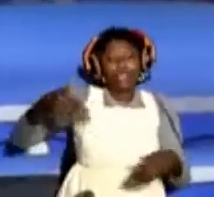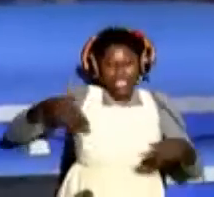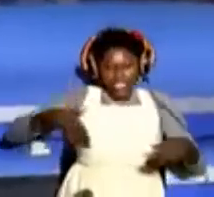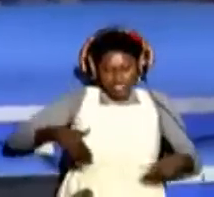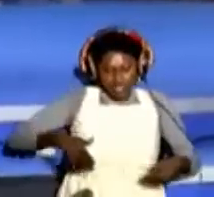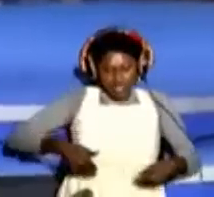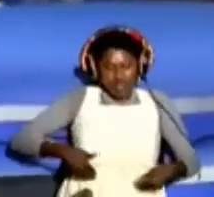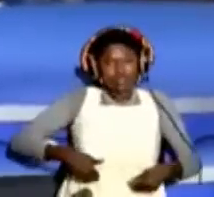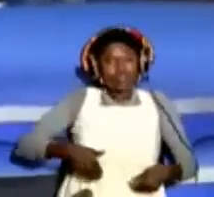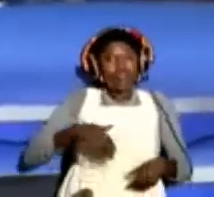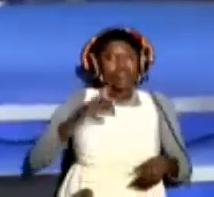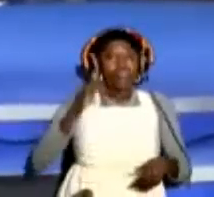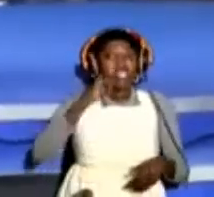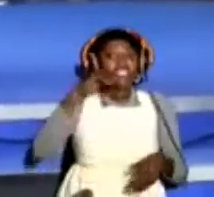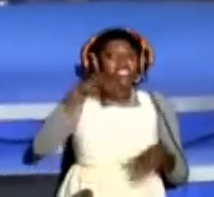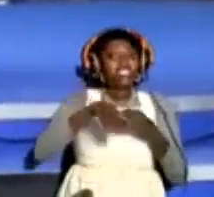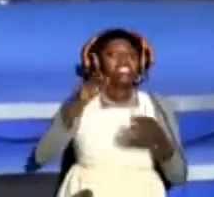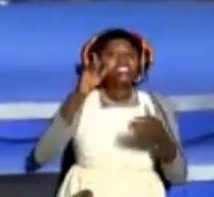Apada si ibu niyen.